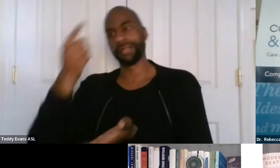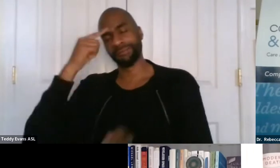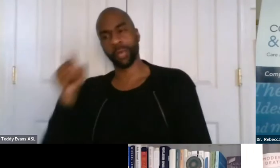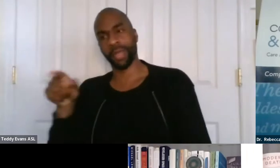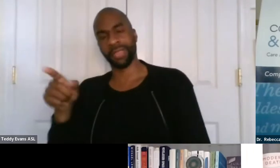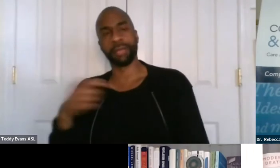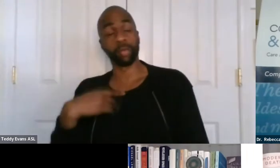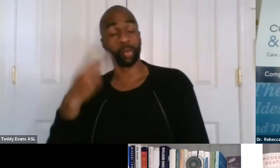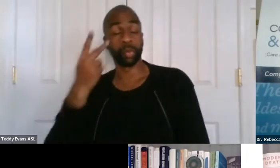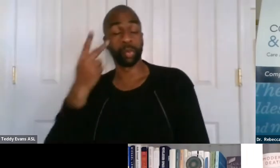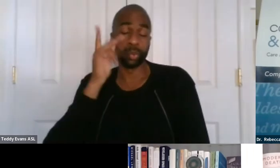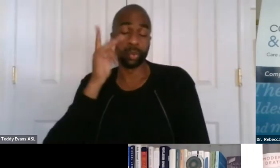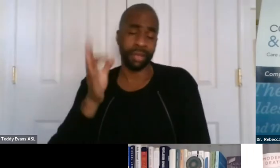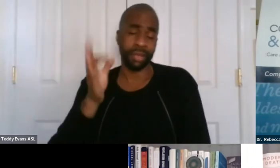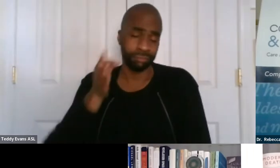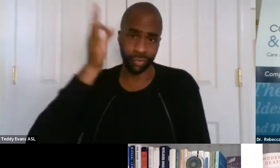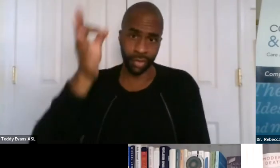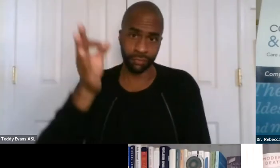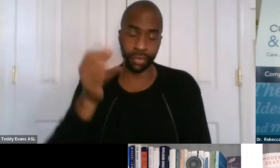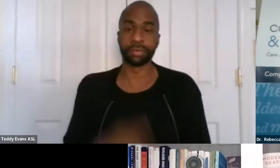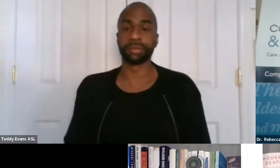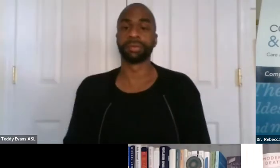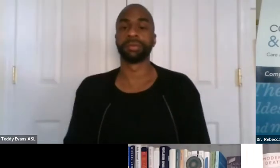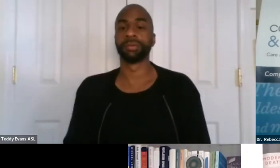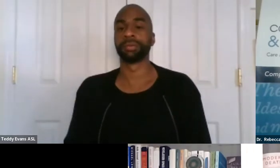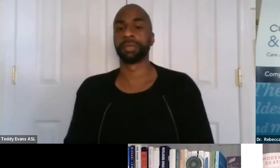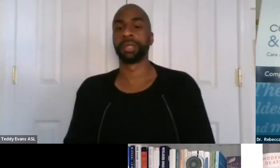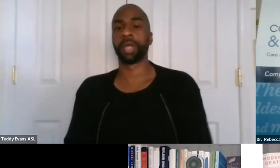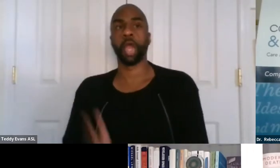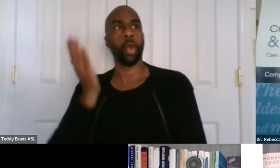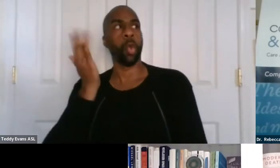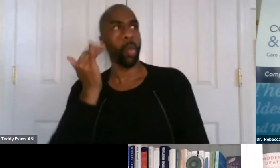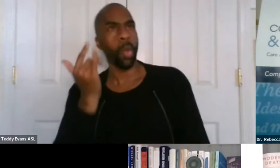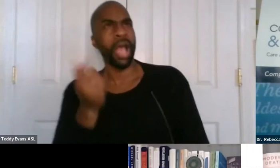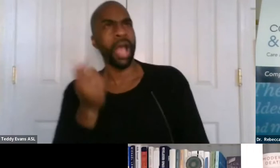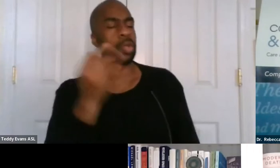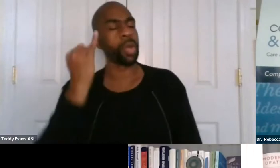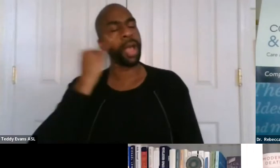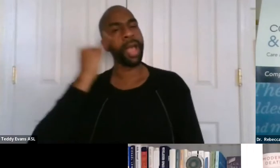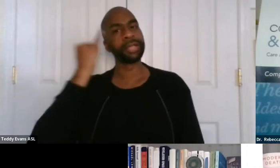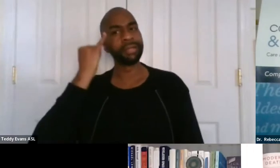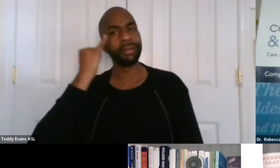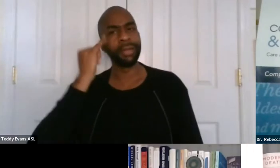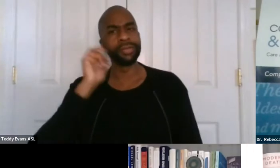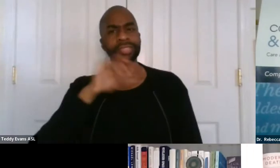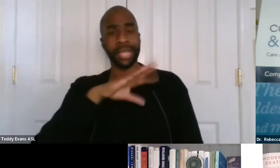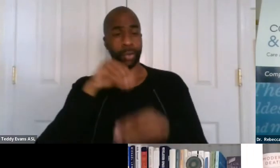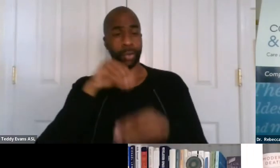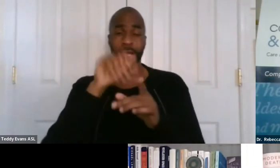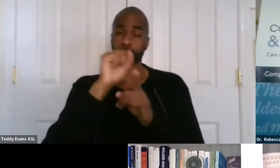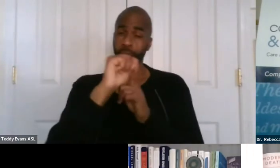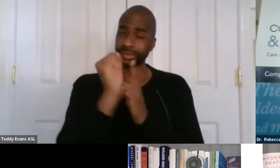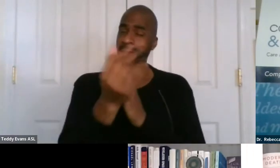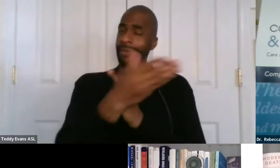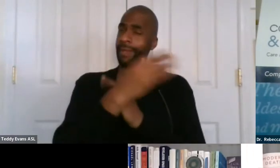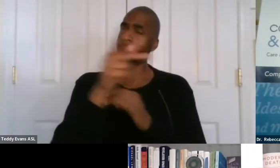And part of this is because of pervasive ideas that exist in not only our society, but also in our professional